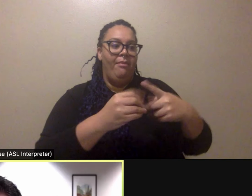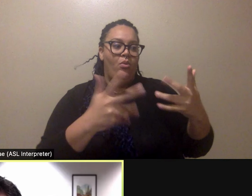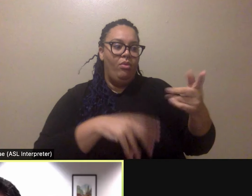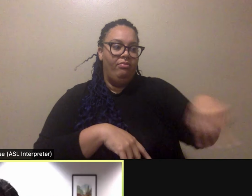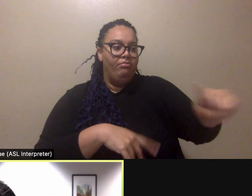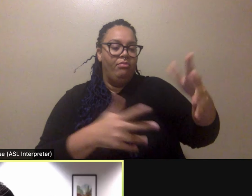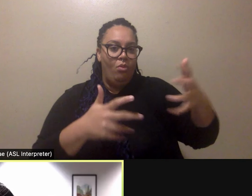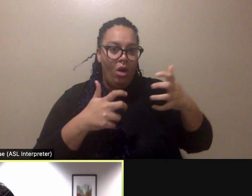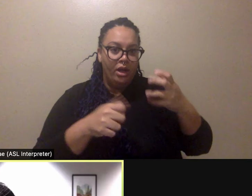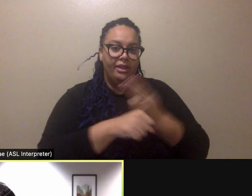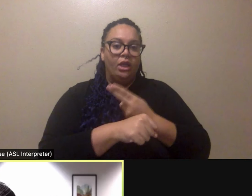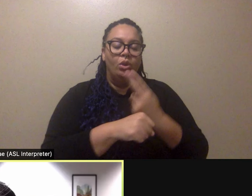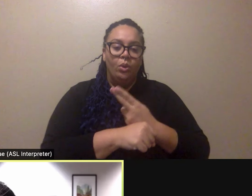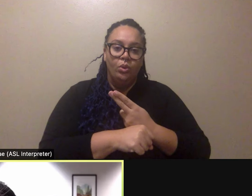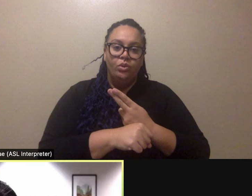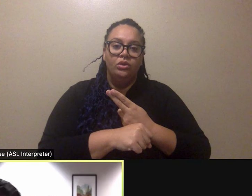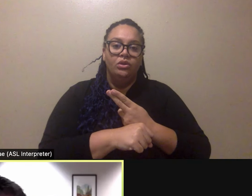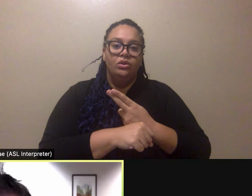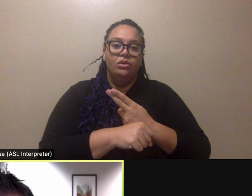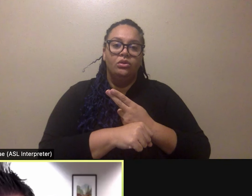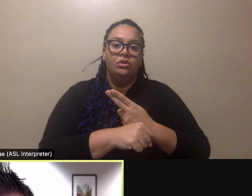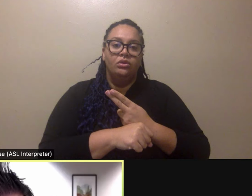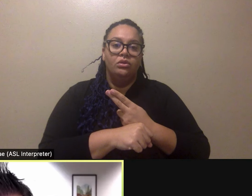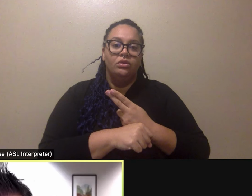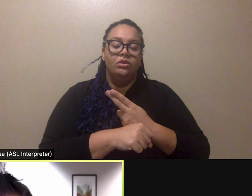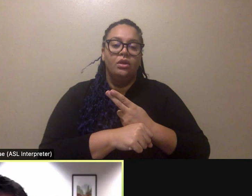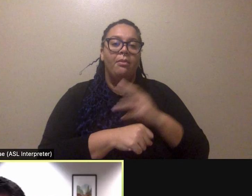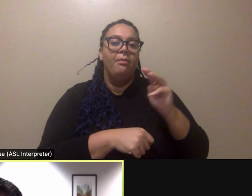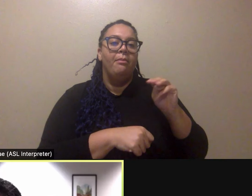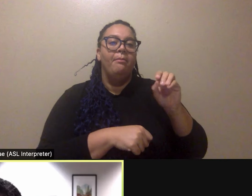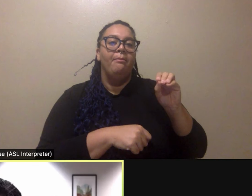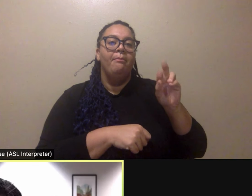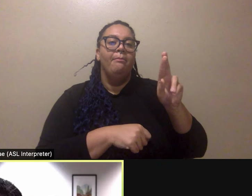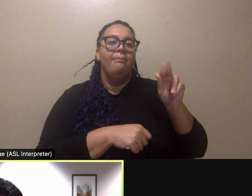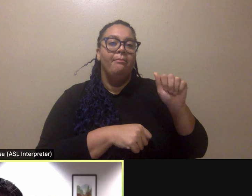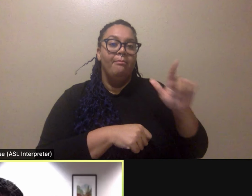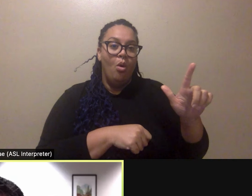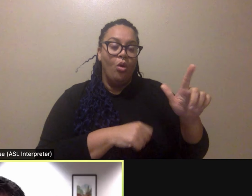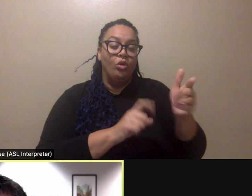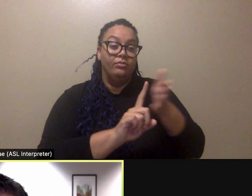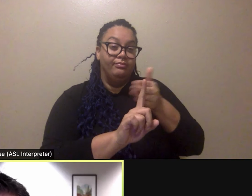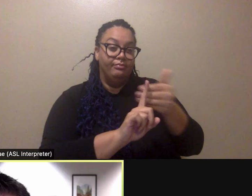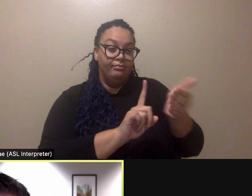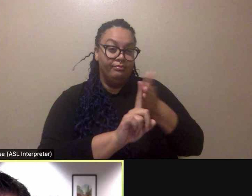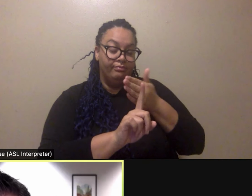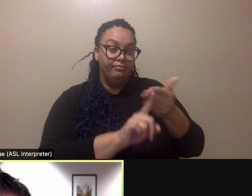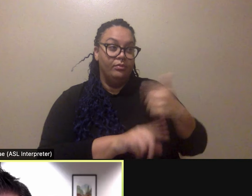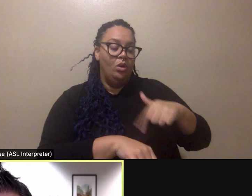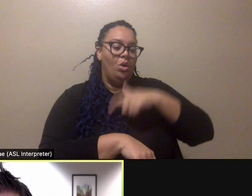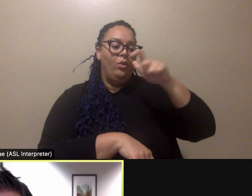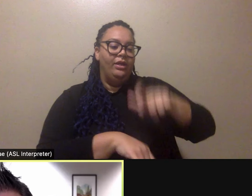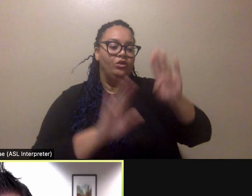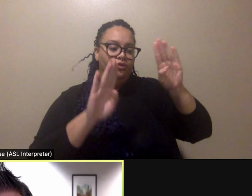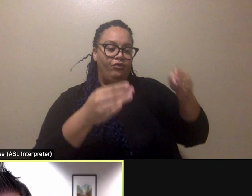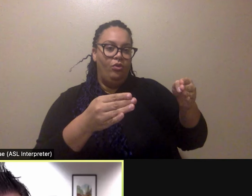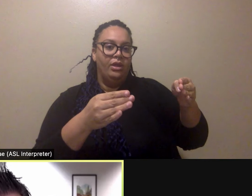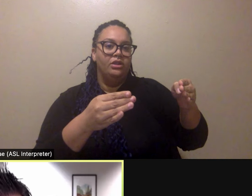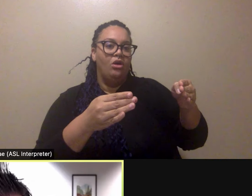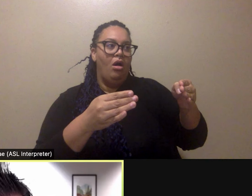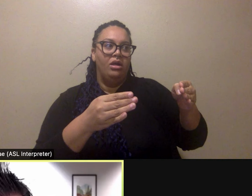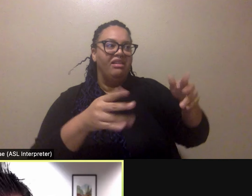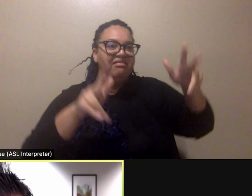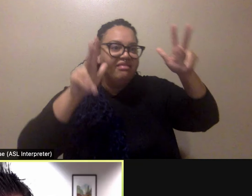used a method they called moral suasion. And they thought, you know, what we need to focus on is just the blatant